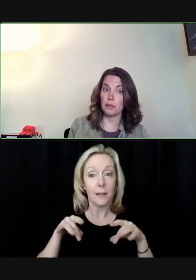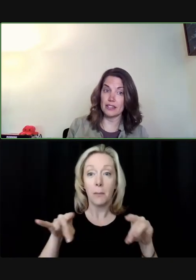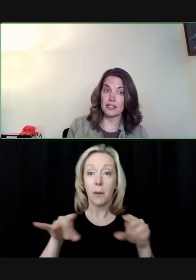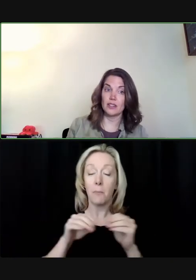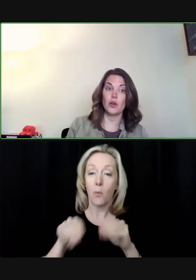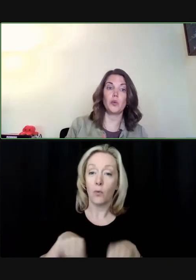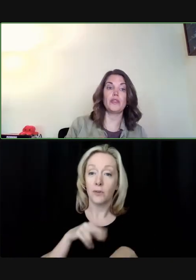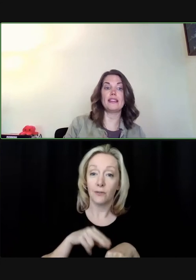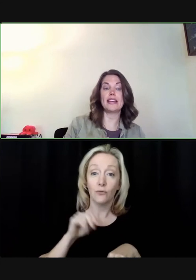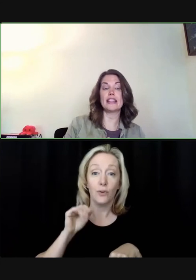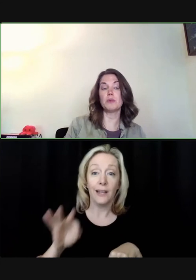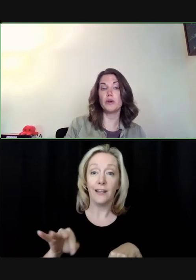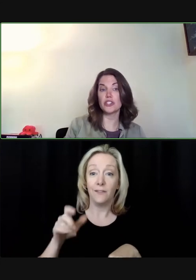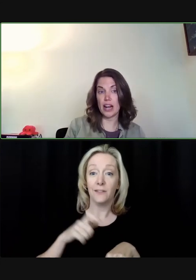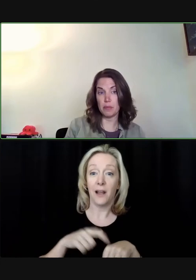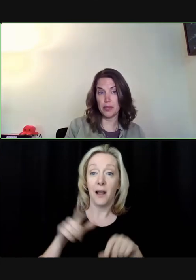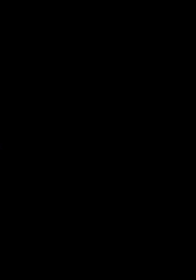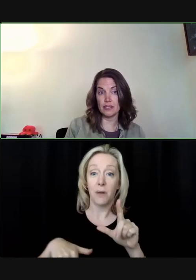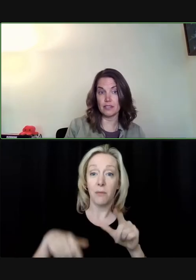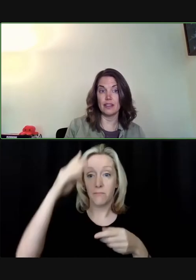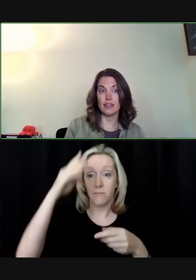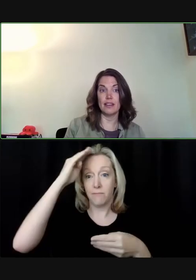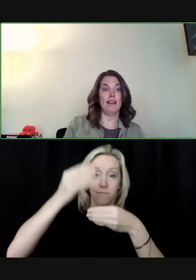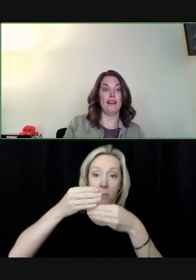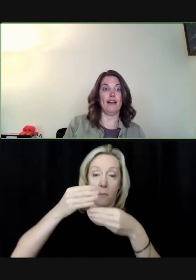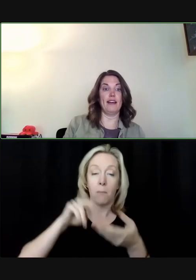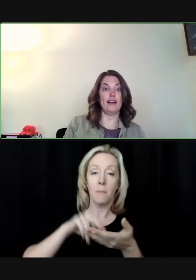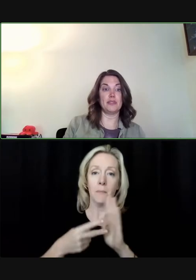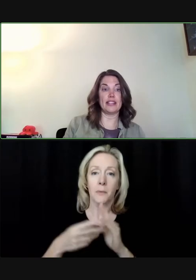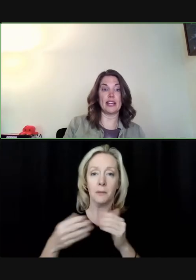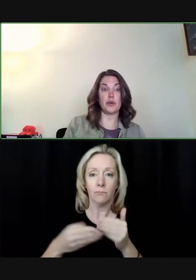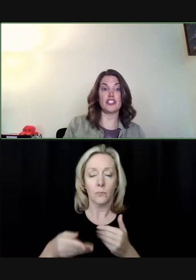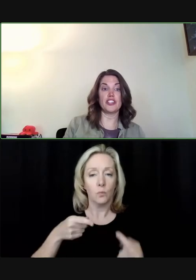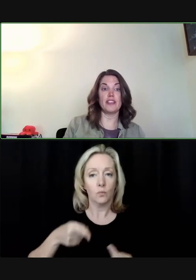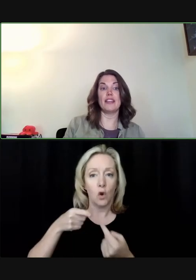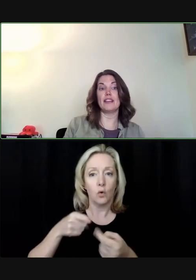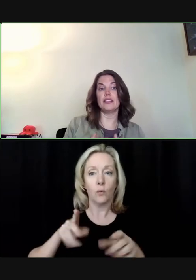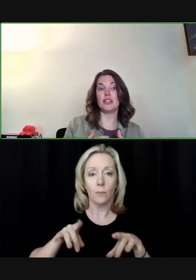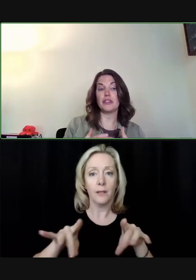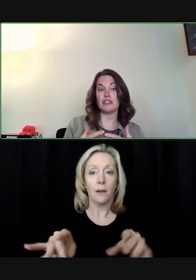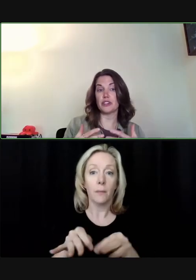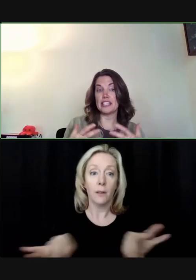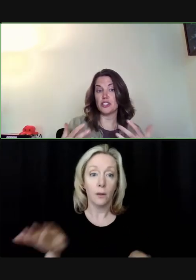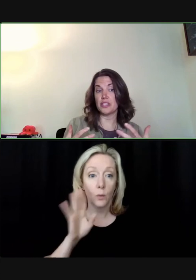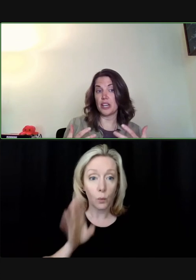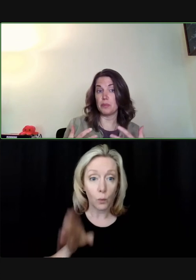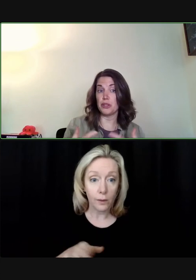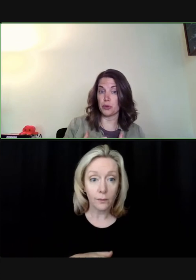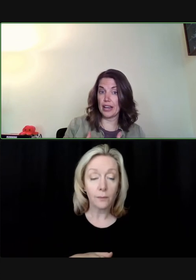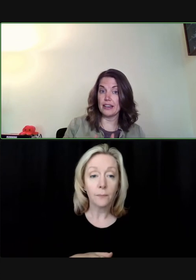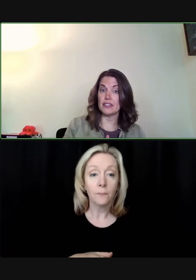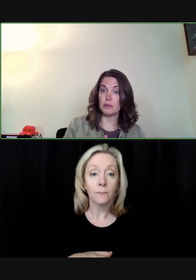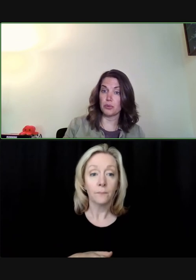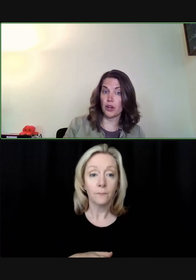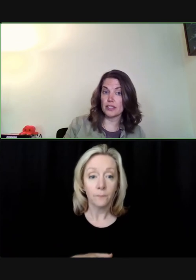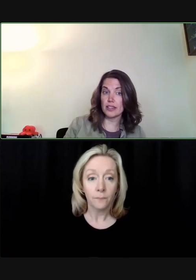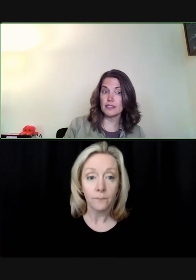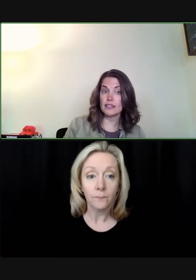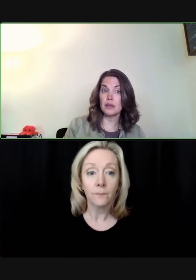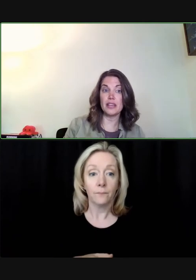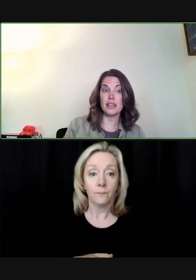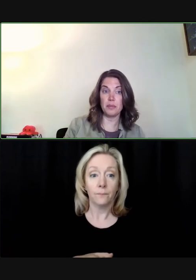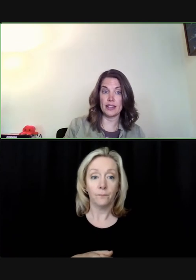natural format. When that late exposure happens to language, then the ability for it to set up in the brain in the